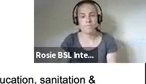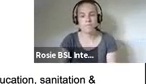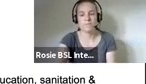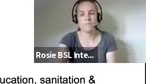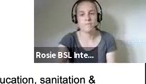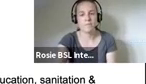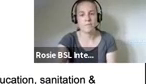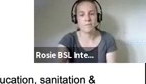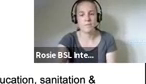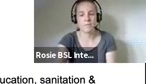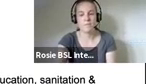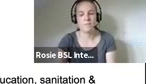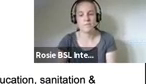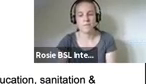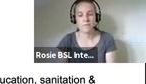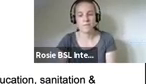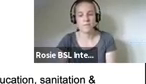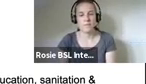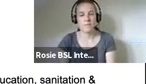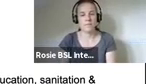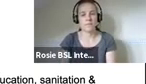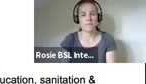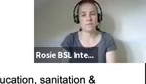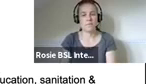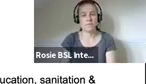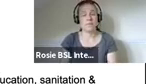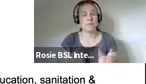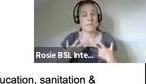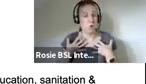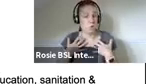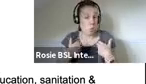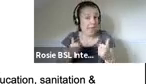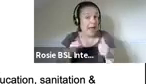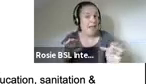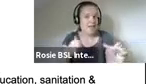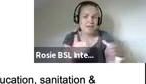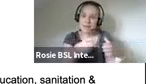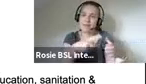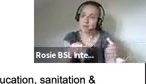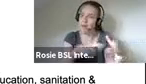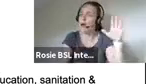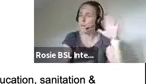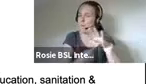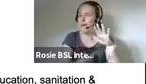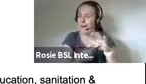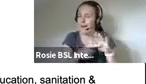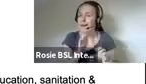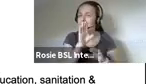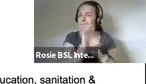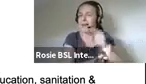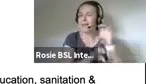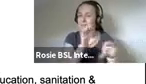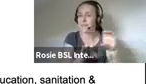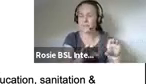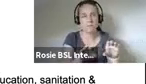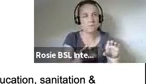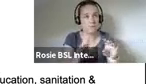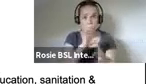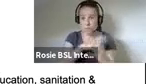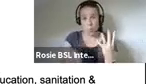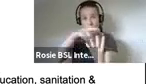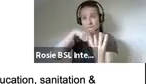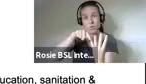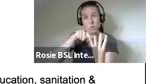In the health sector seems to be the main sector that investments are happening in all 4 of the countries. And it's